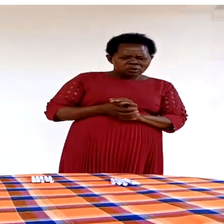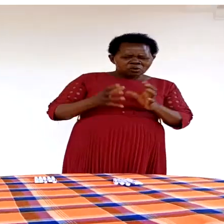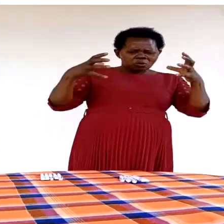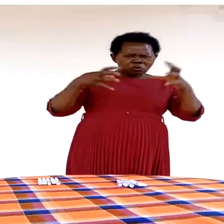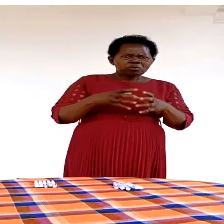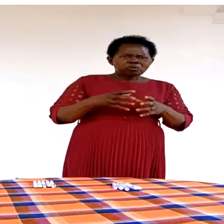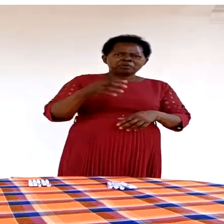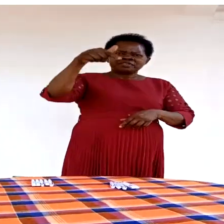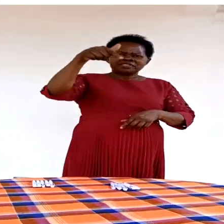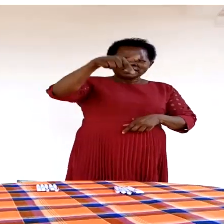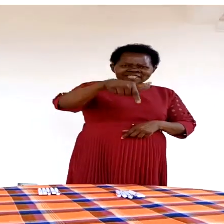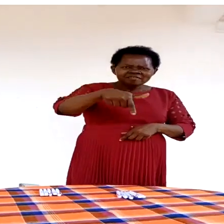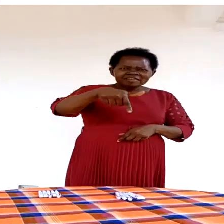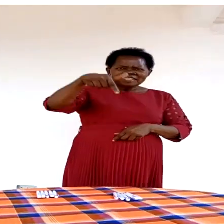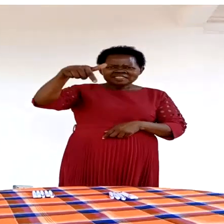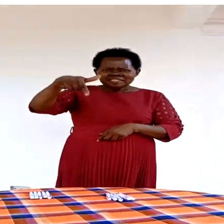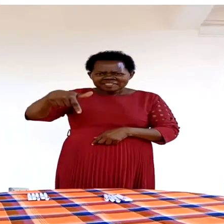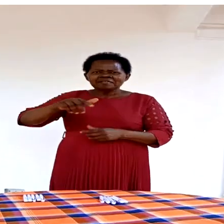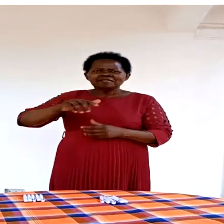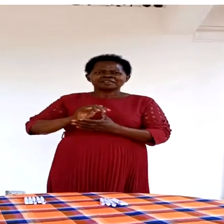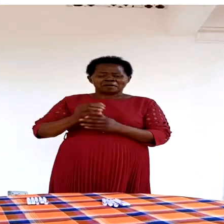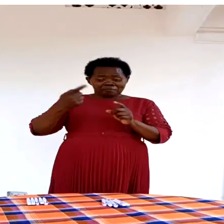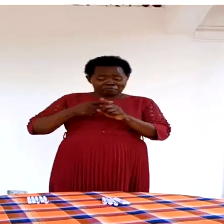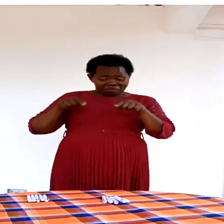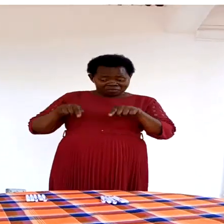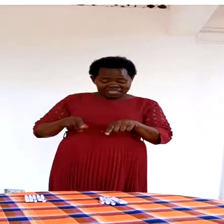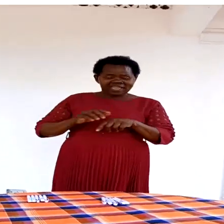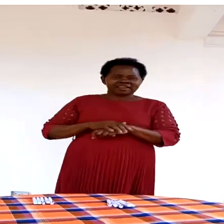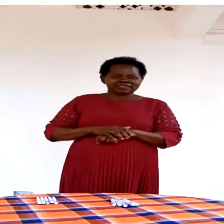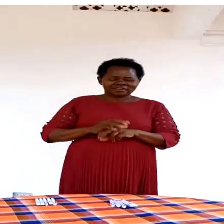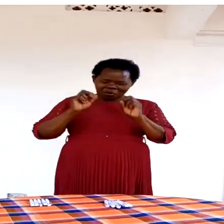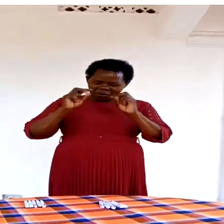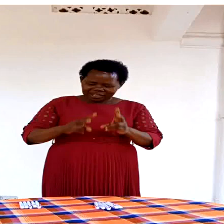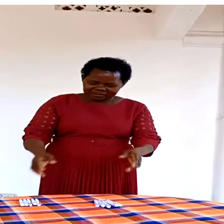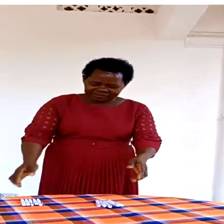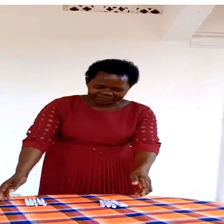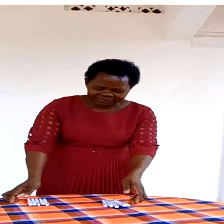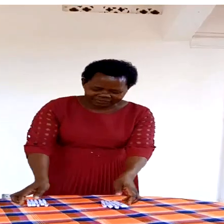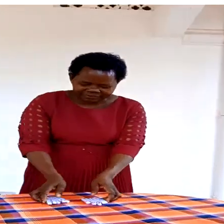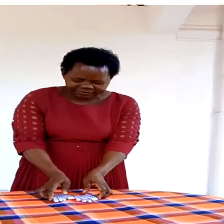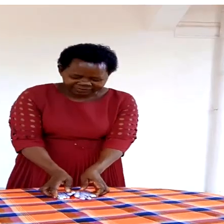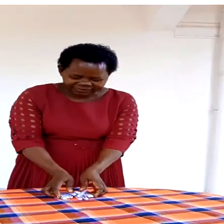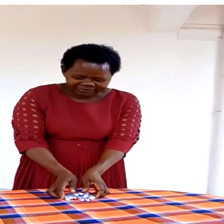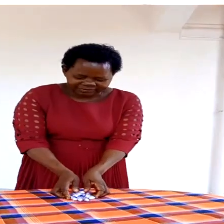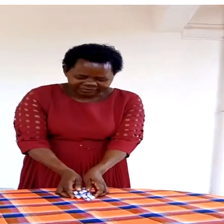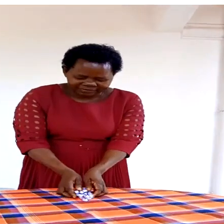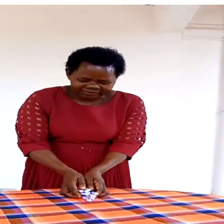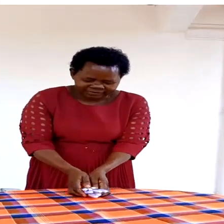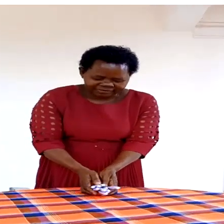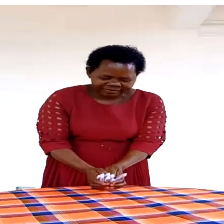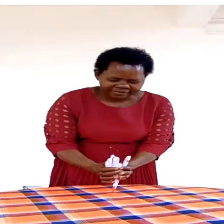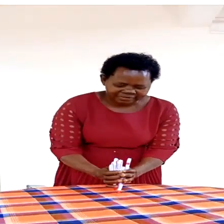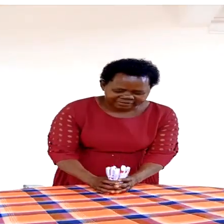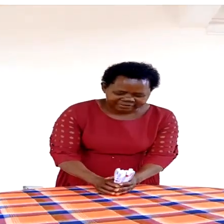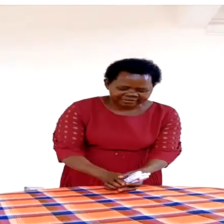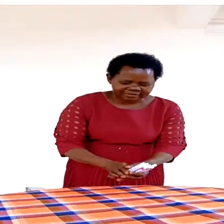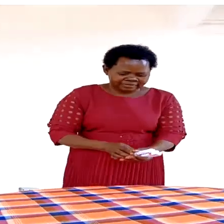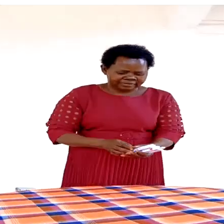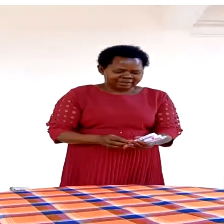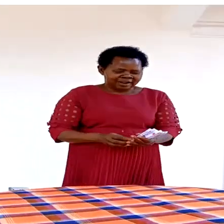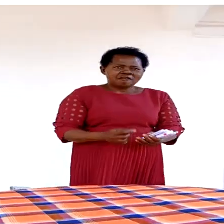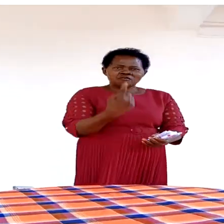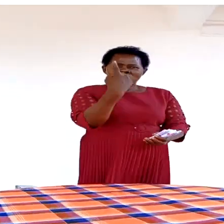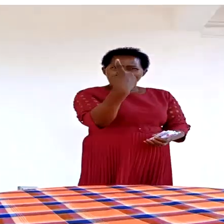to make groups of seven. From these very pens.